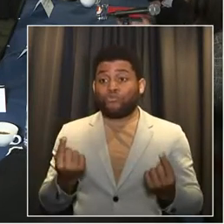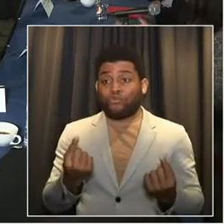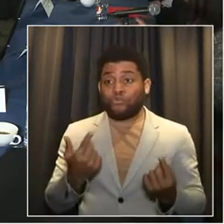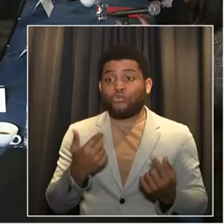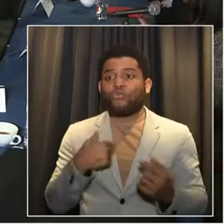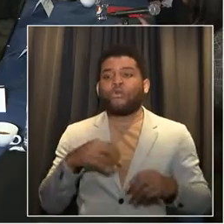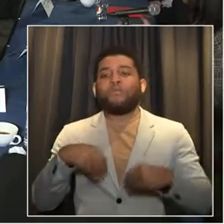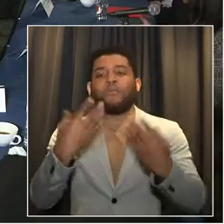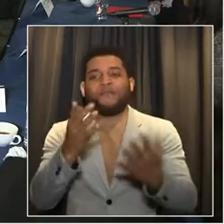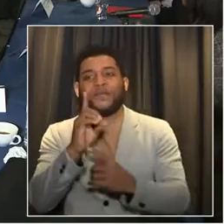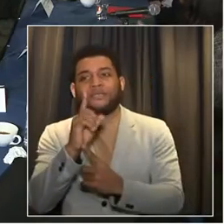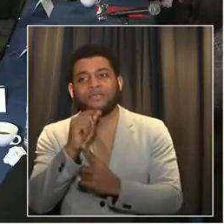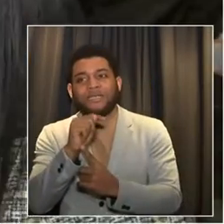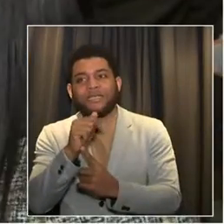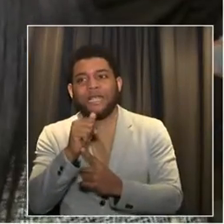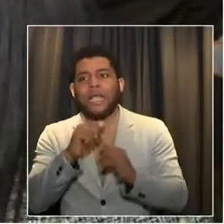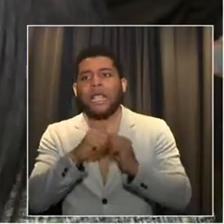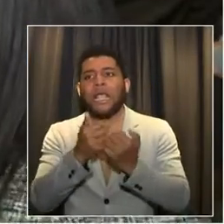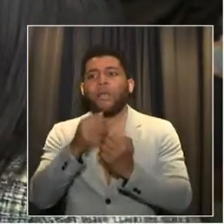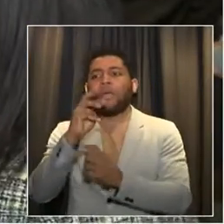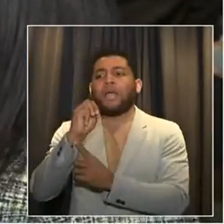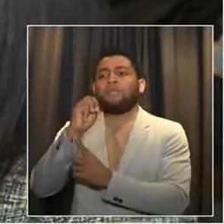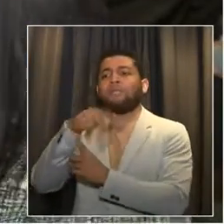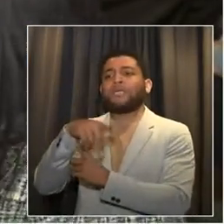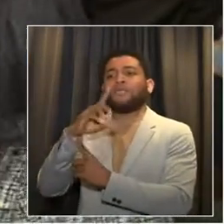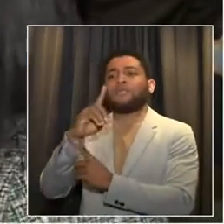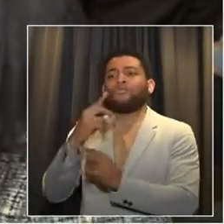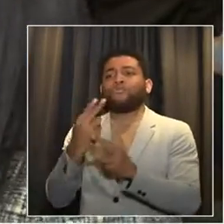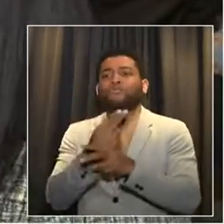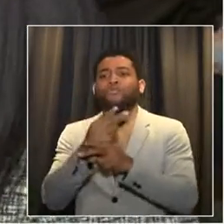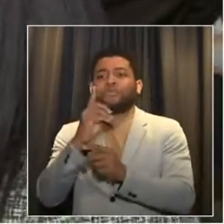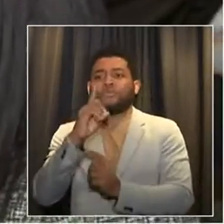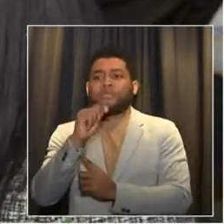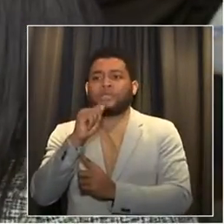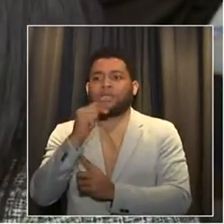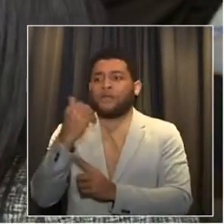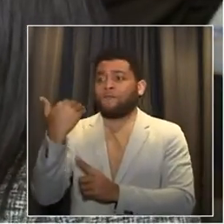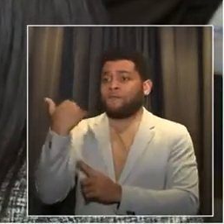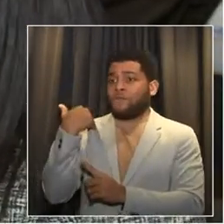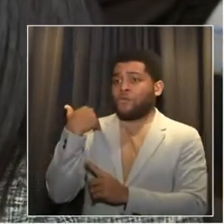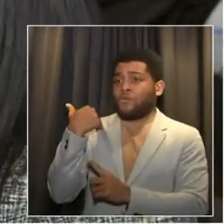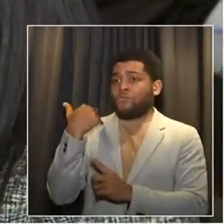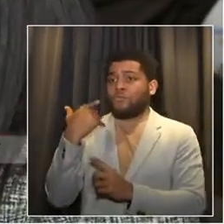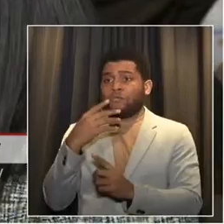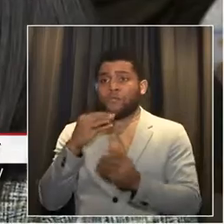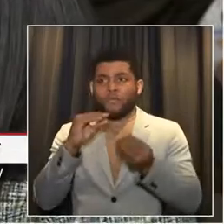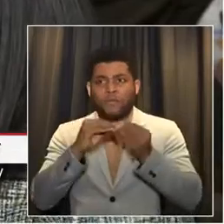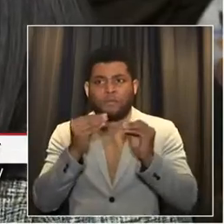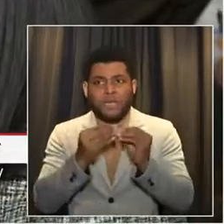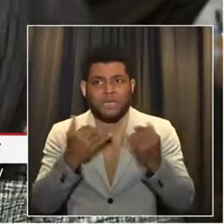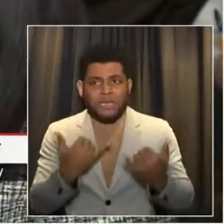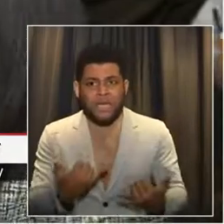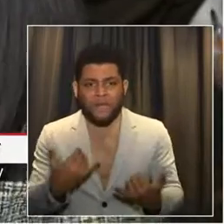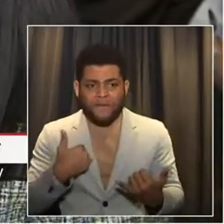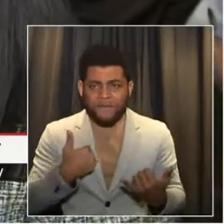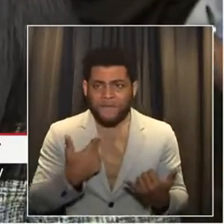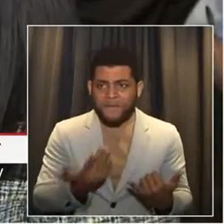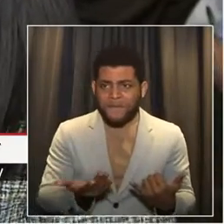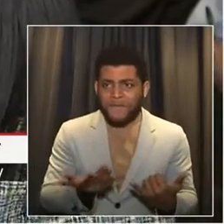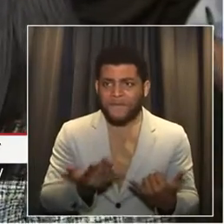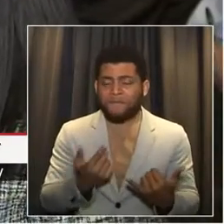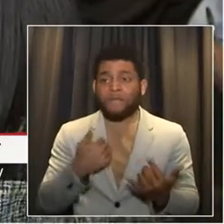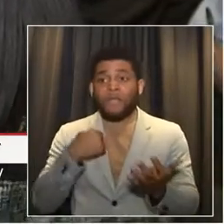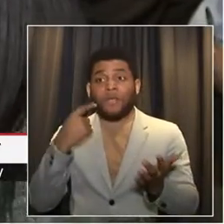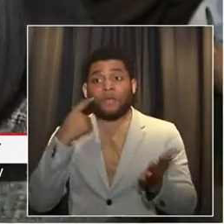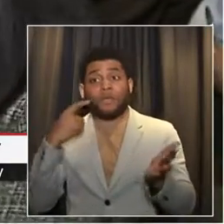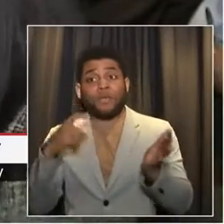how MPD used them in the past, and the numbers around them, which they have. We recognize that we do work now,